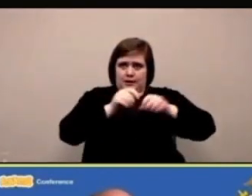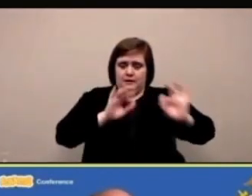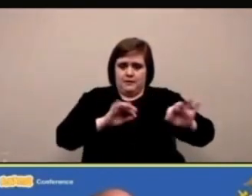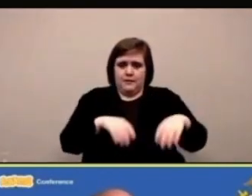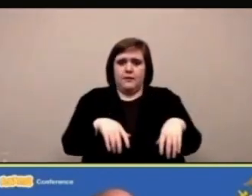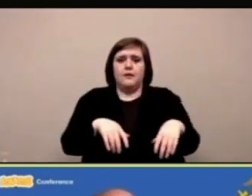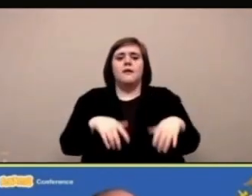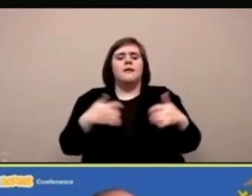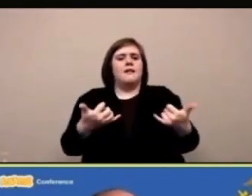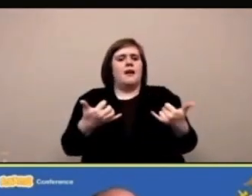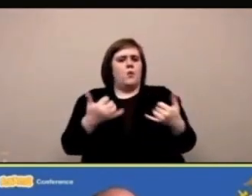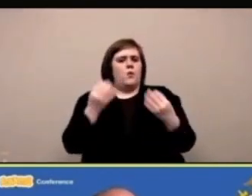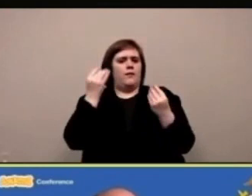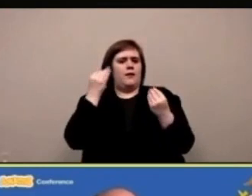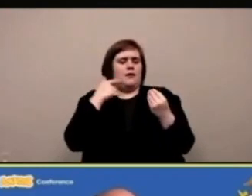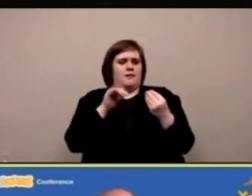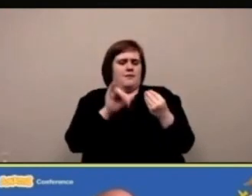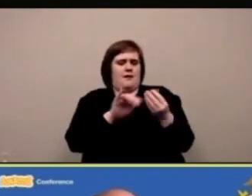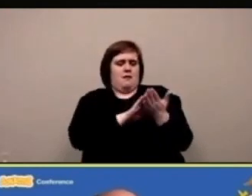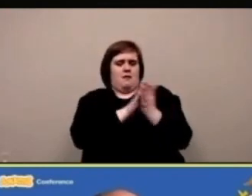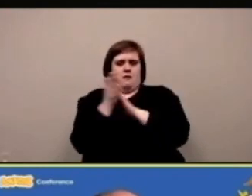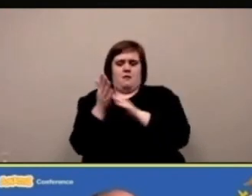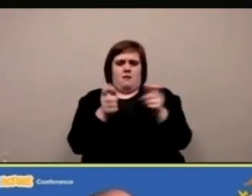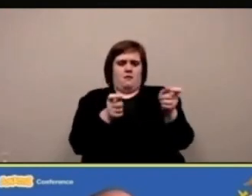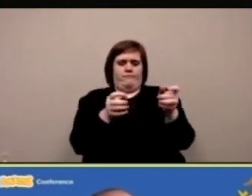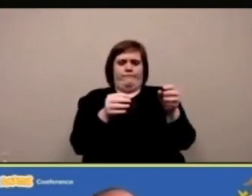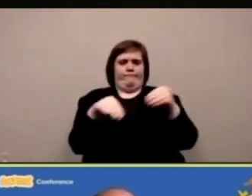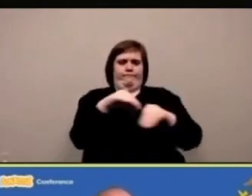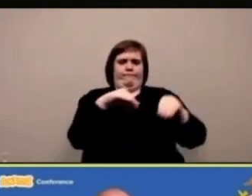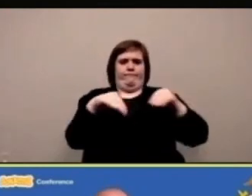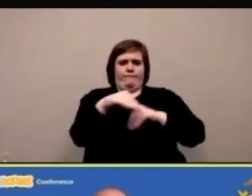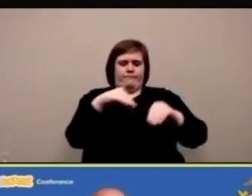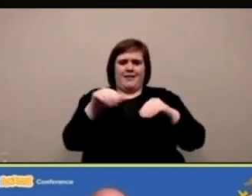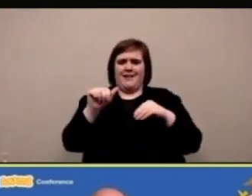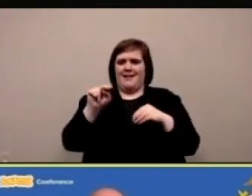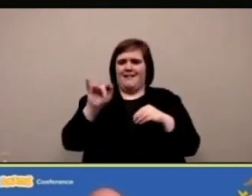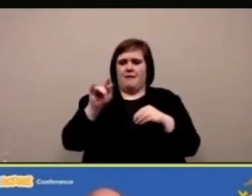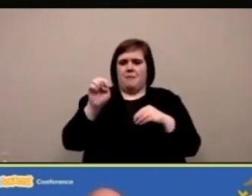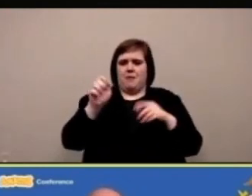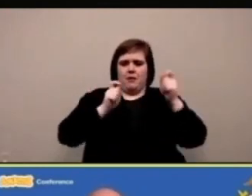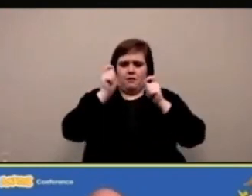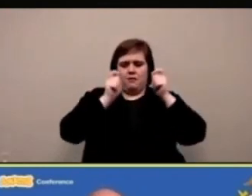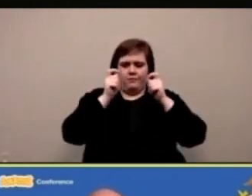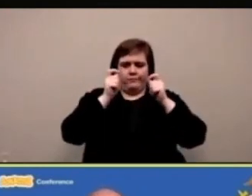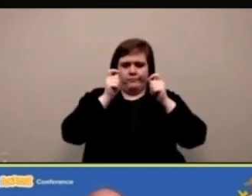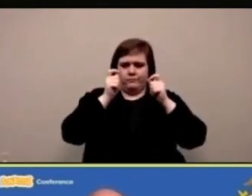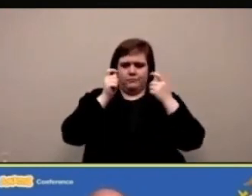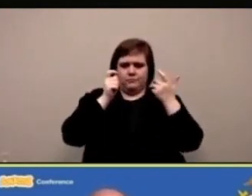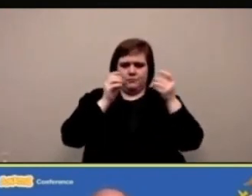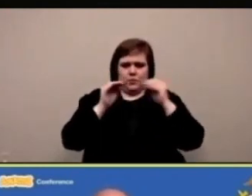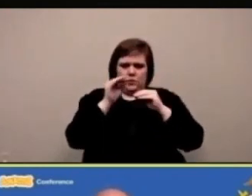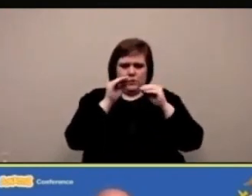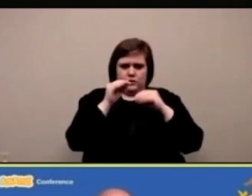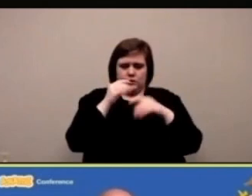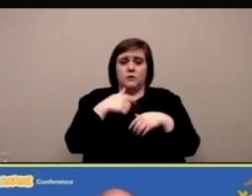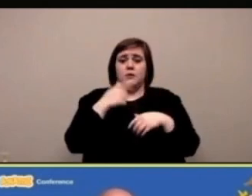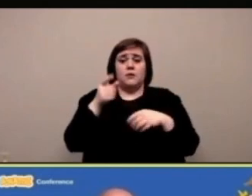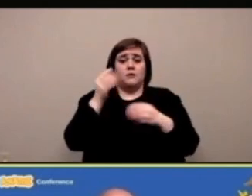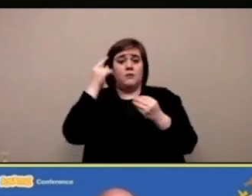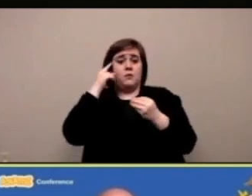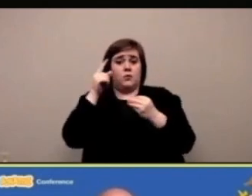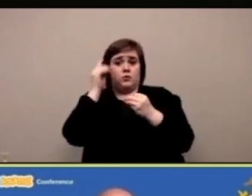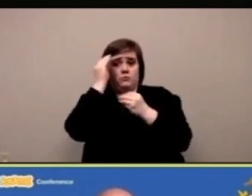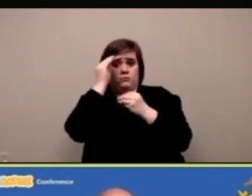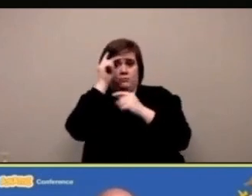about how can I animate this? So again, an example, when thinking about this too with our students, you can do this in a